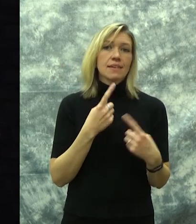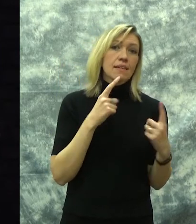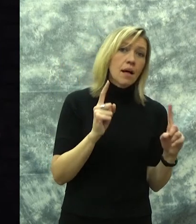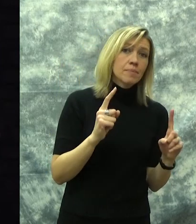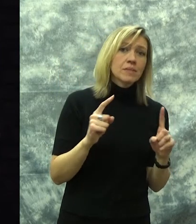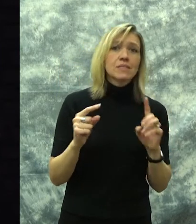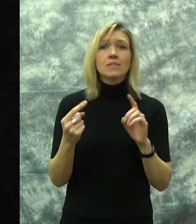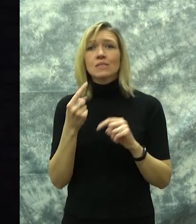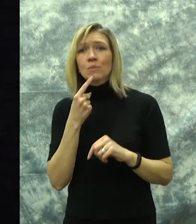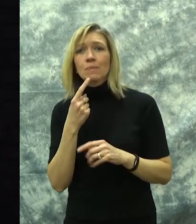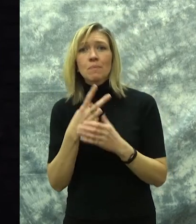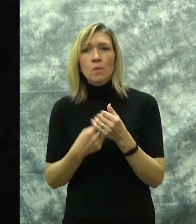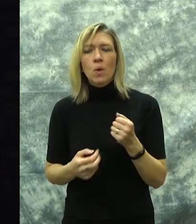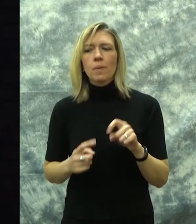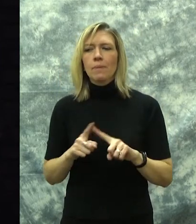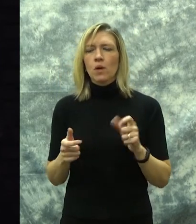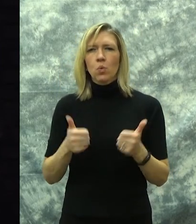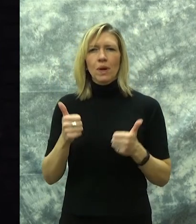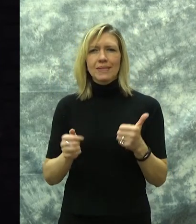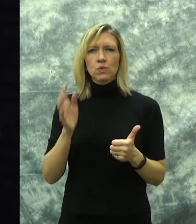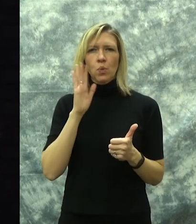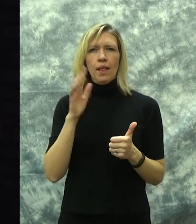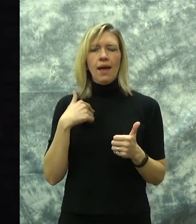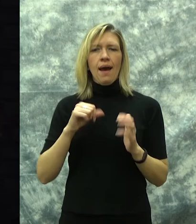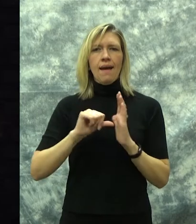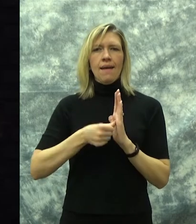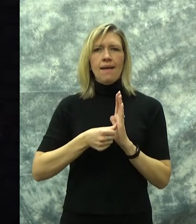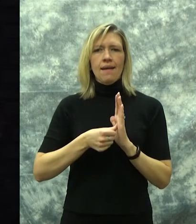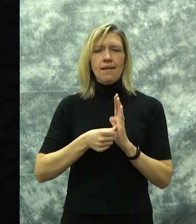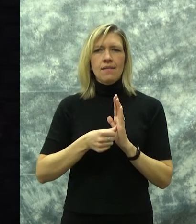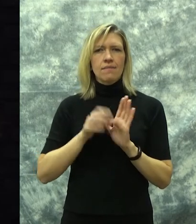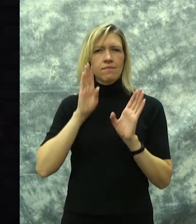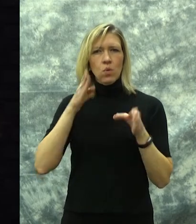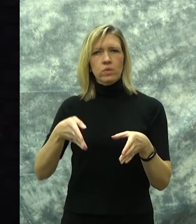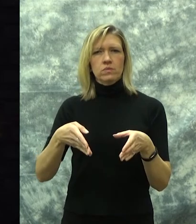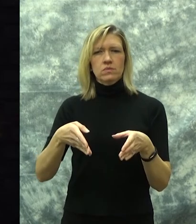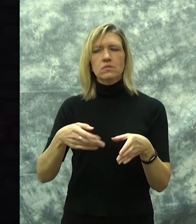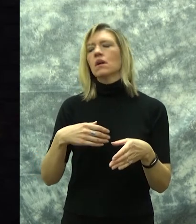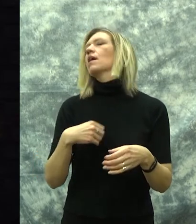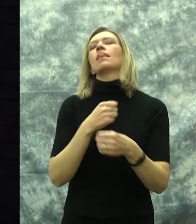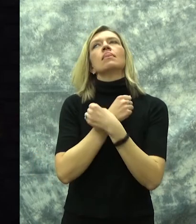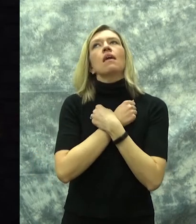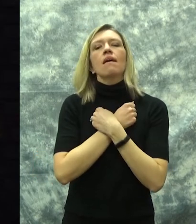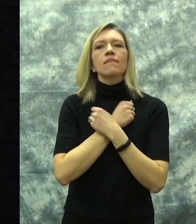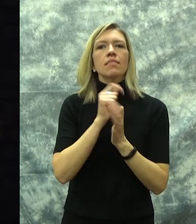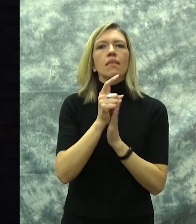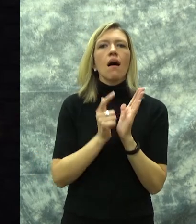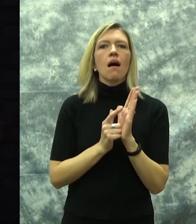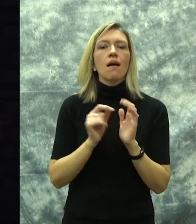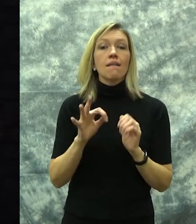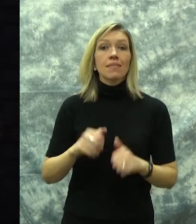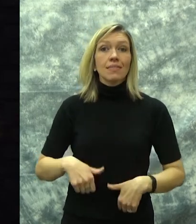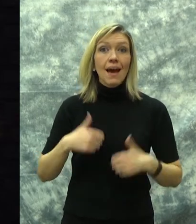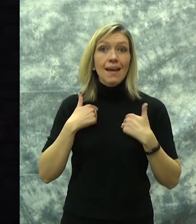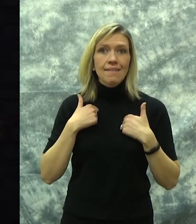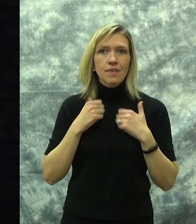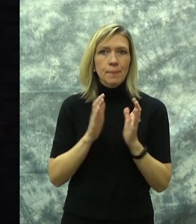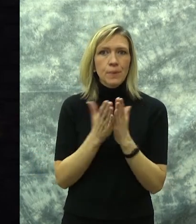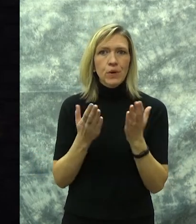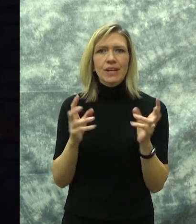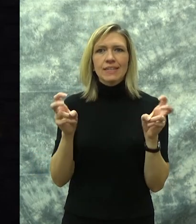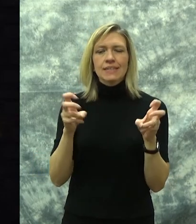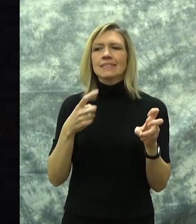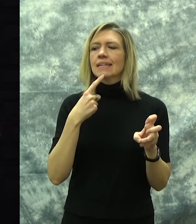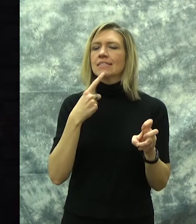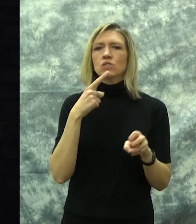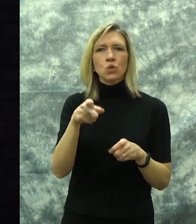to emphasize, right? And I love the law of life from Robert Anton Wilson, which says that you are exactly as big as that which